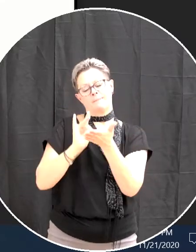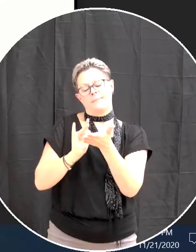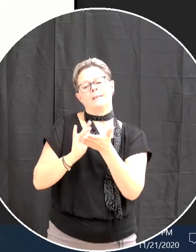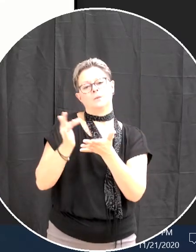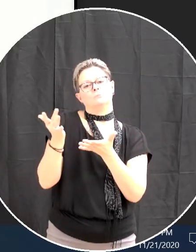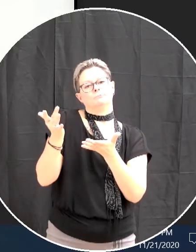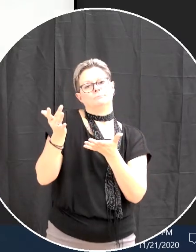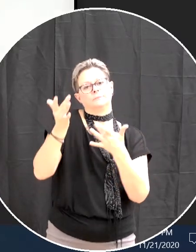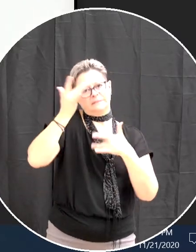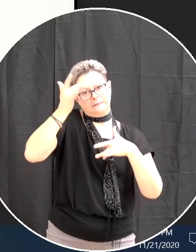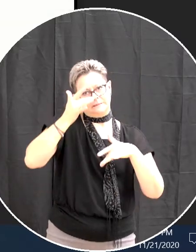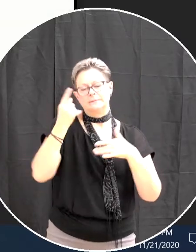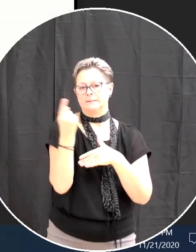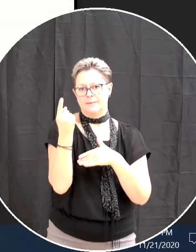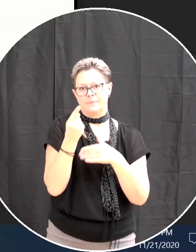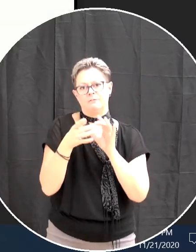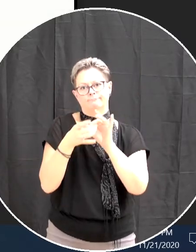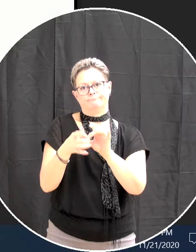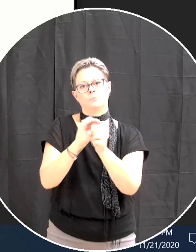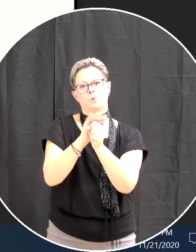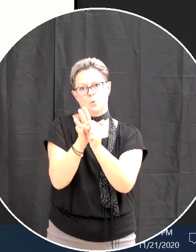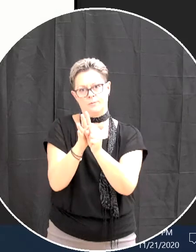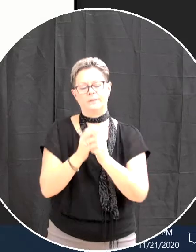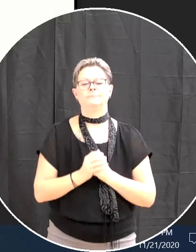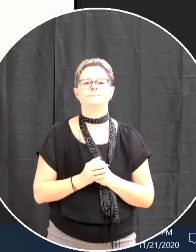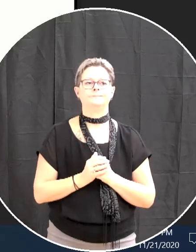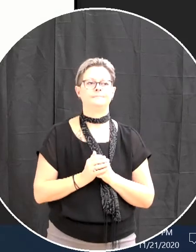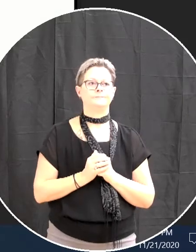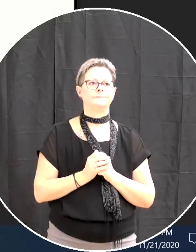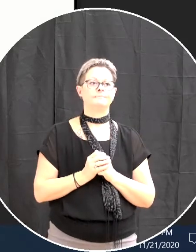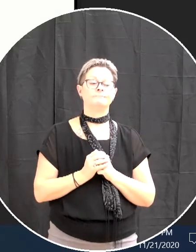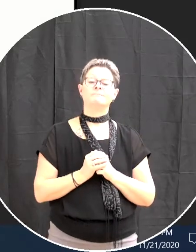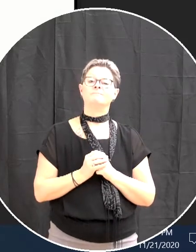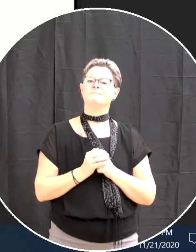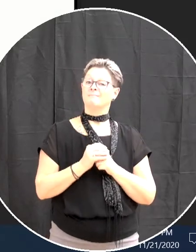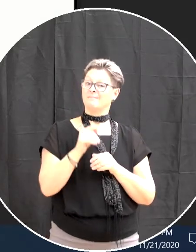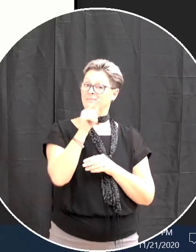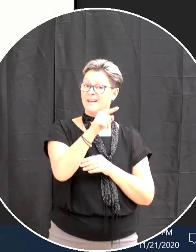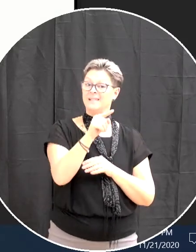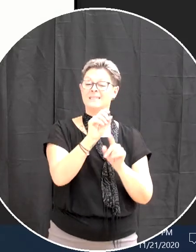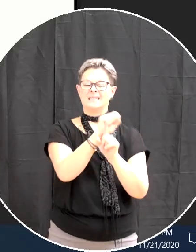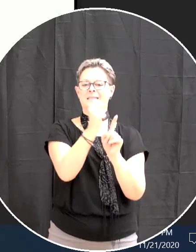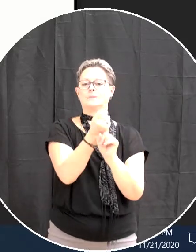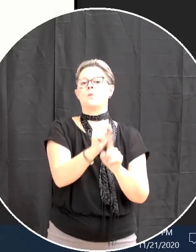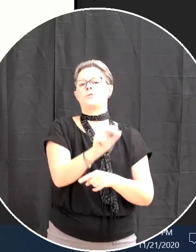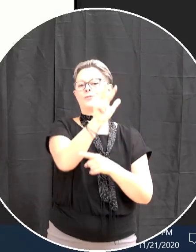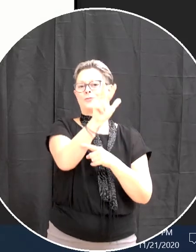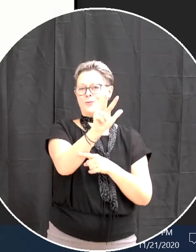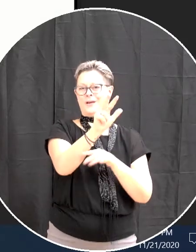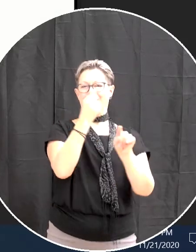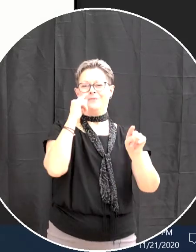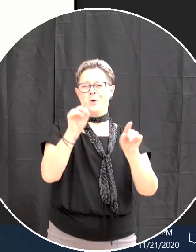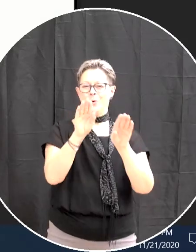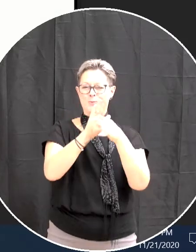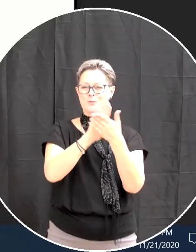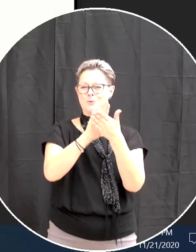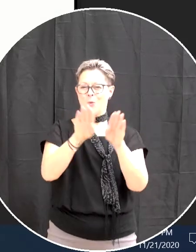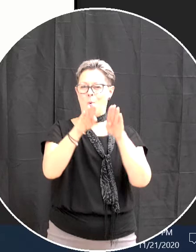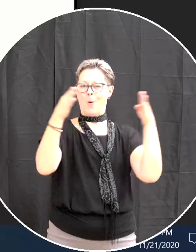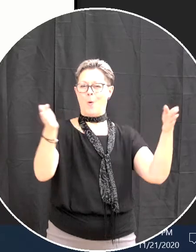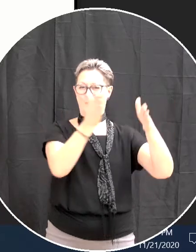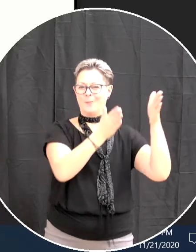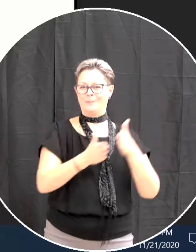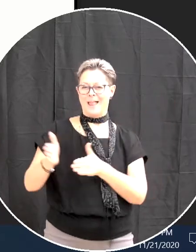of COVID-19. Our model is based on the Scenario 3 of the Safe Return to School Reopening Plan that was released by the